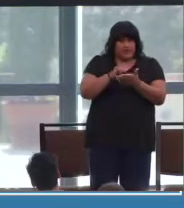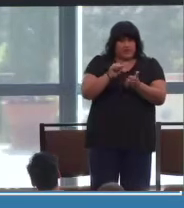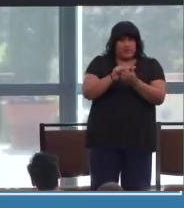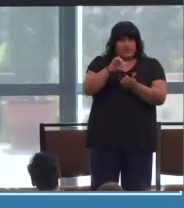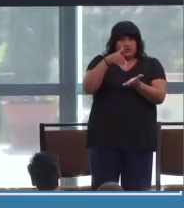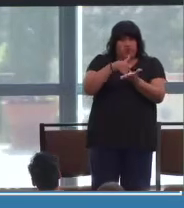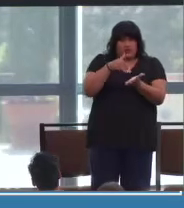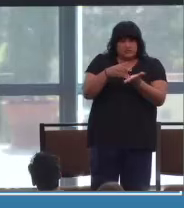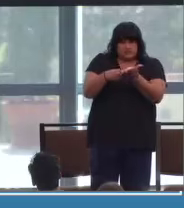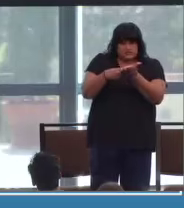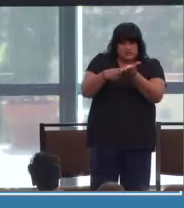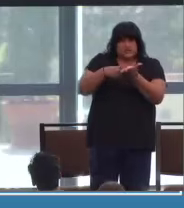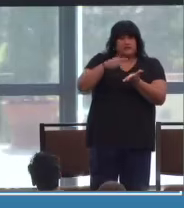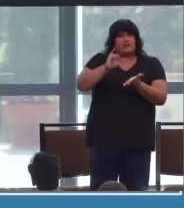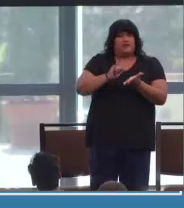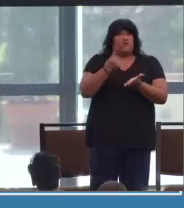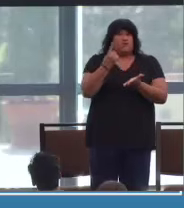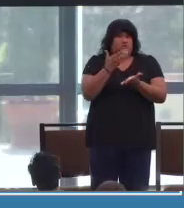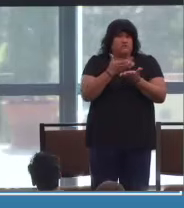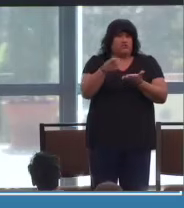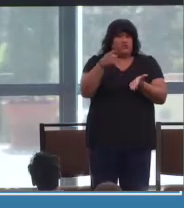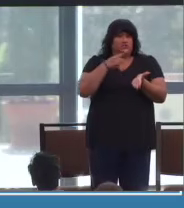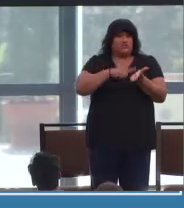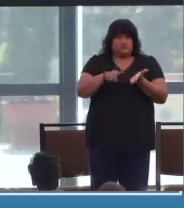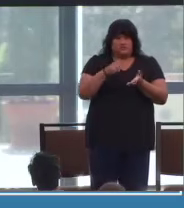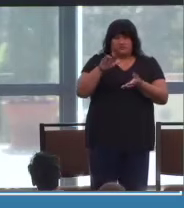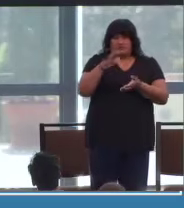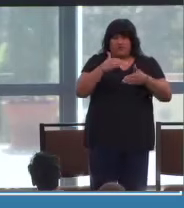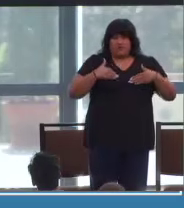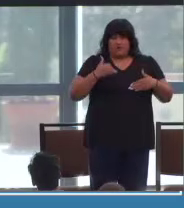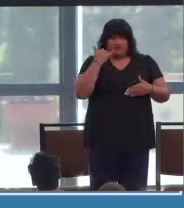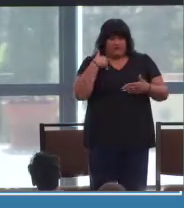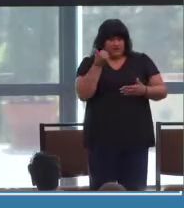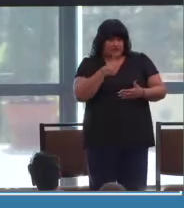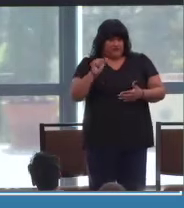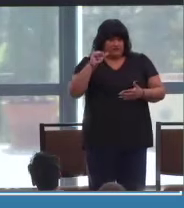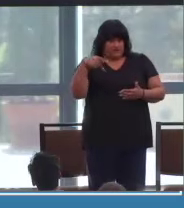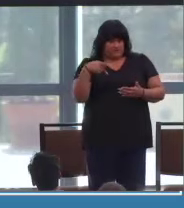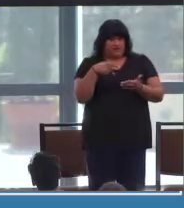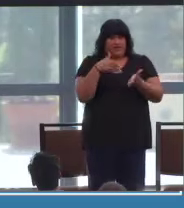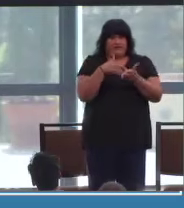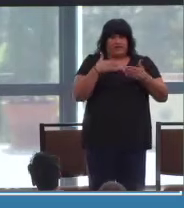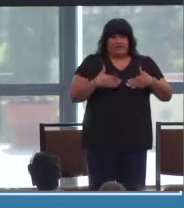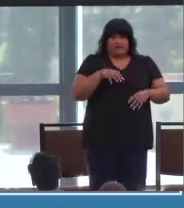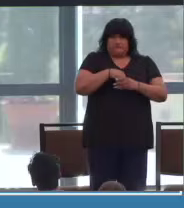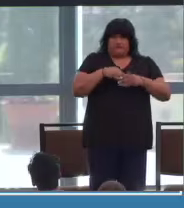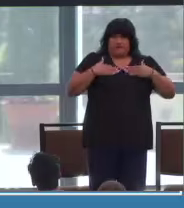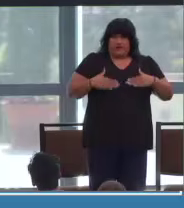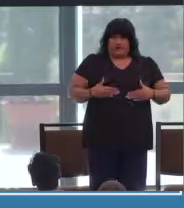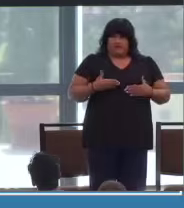one of the things that likely he or she will want to check, is if you have any of those antiphospholipid antibodies present.